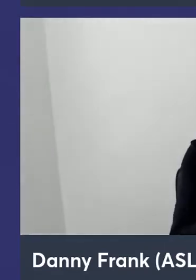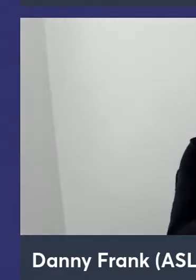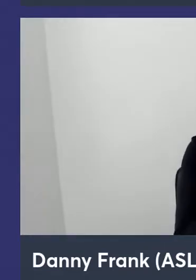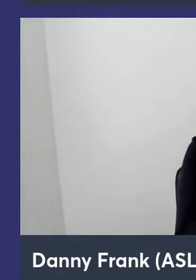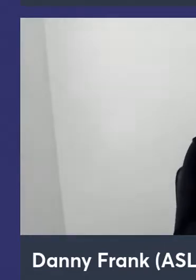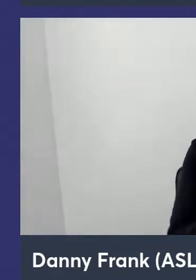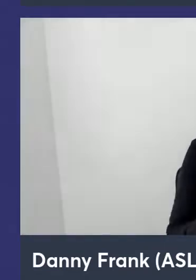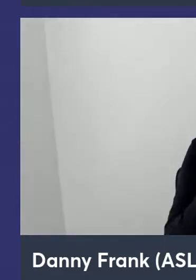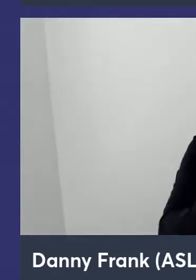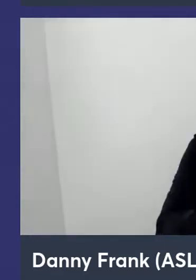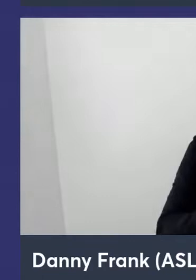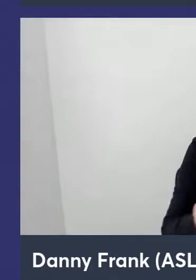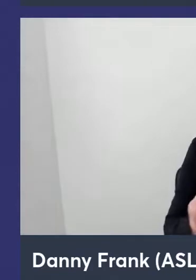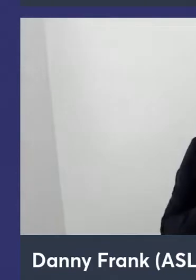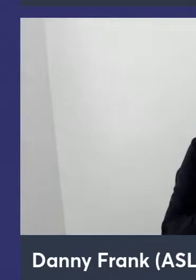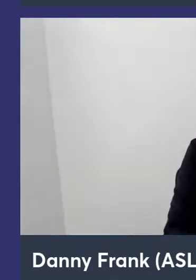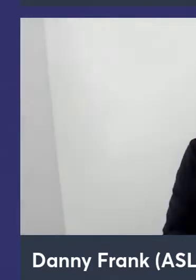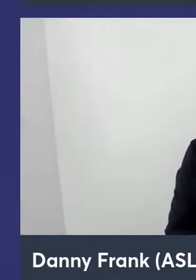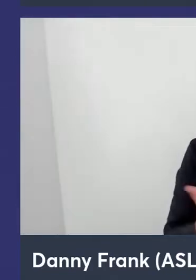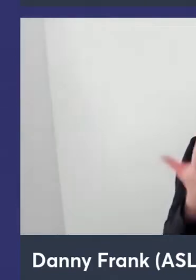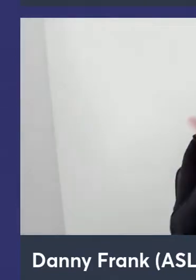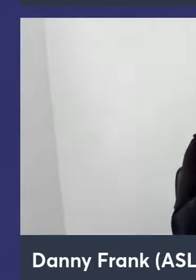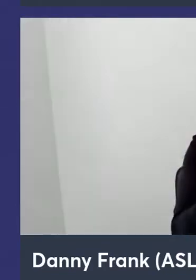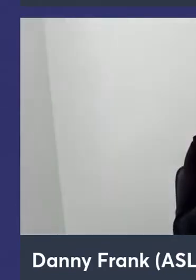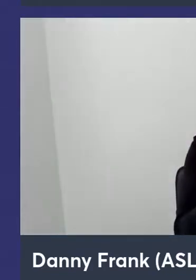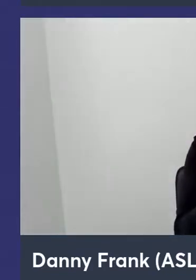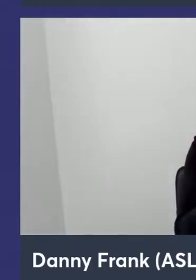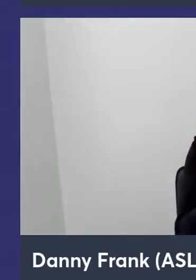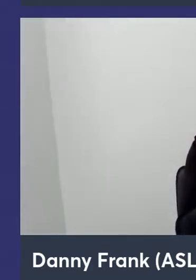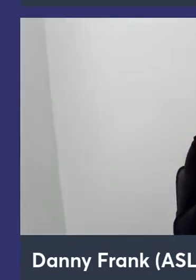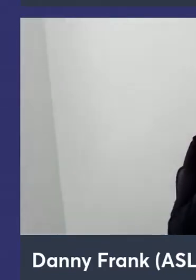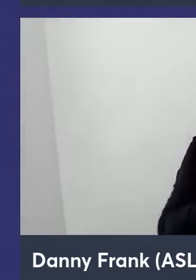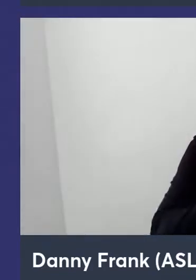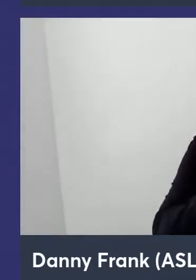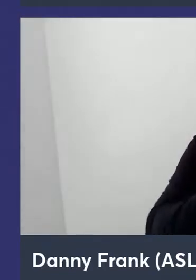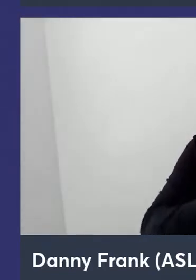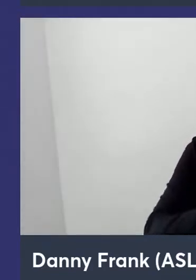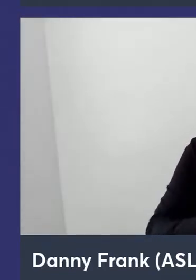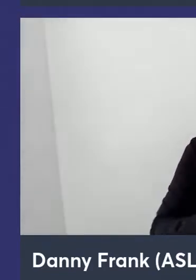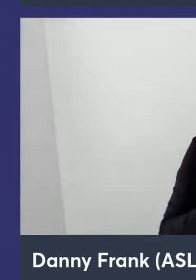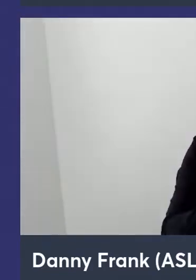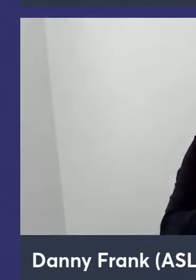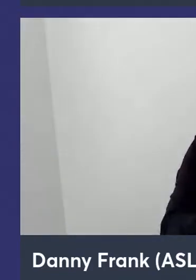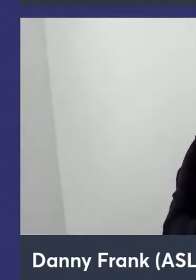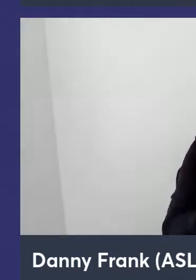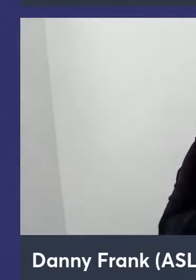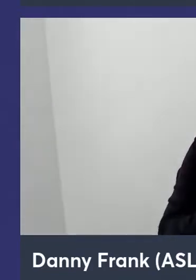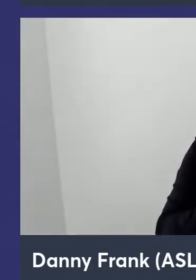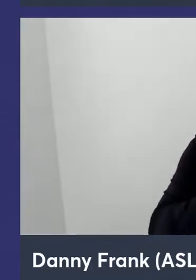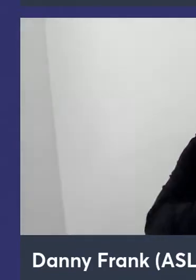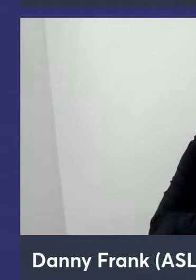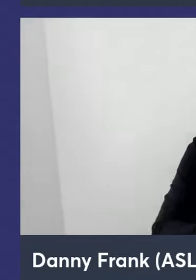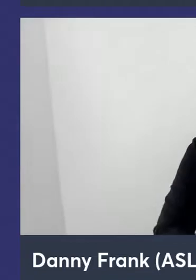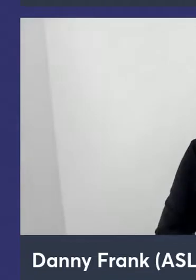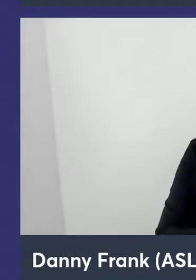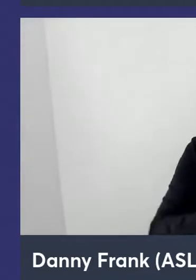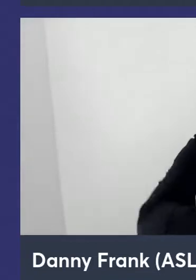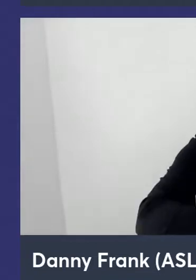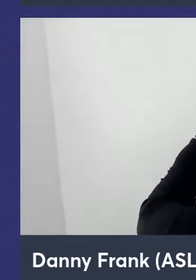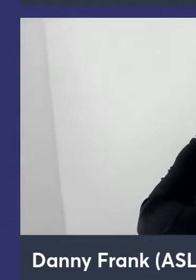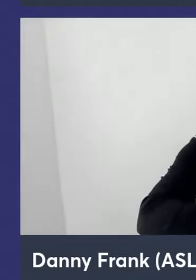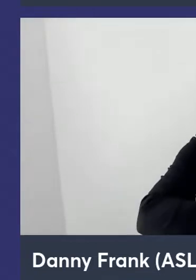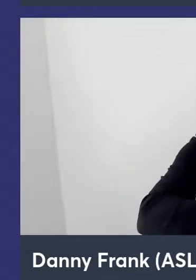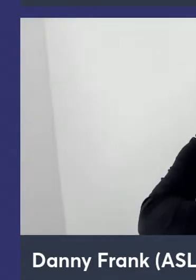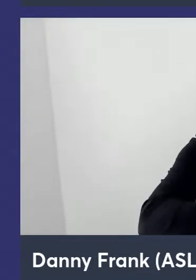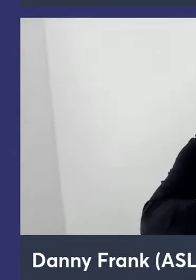get to that most optimal model, performant model. It takes a longer time, exceptionally long time for training. So we